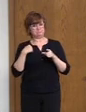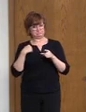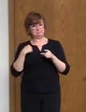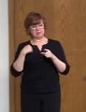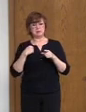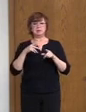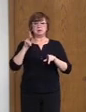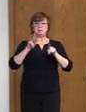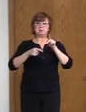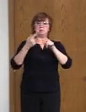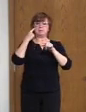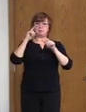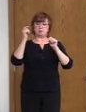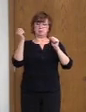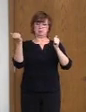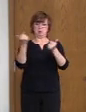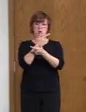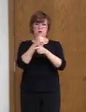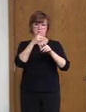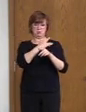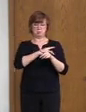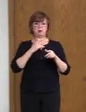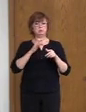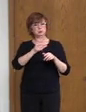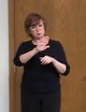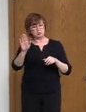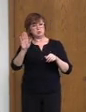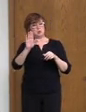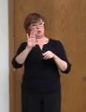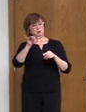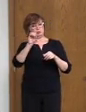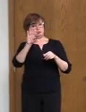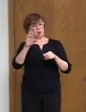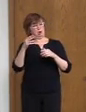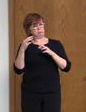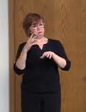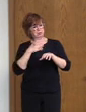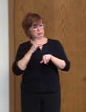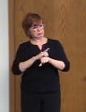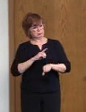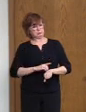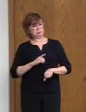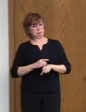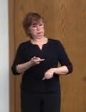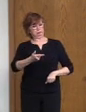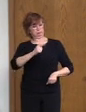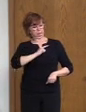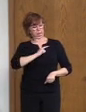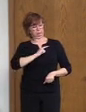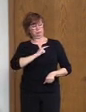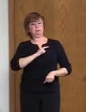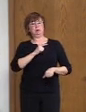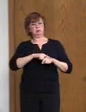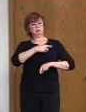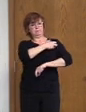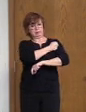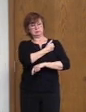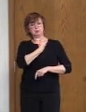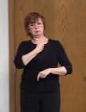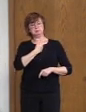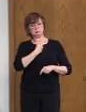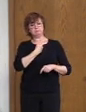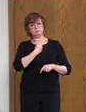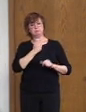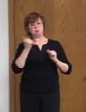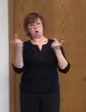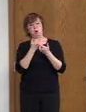of Saskatchewan's job, is to get the vaccine when it is your turn to do so. We all need to do this. Just like we